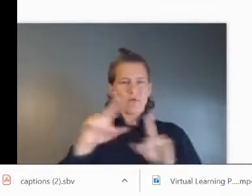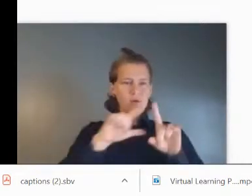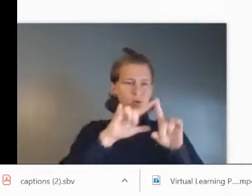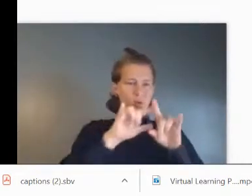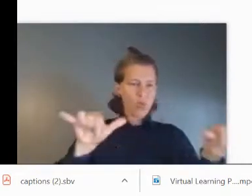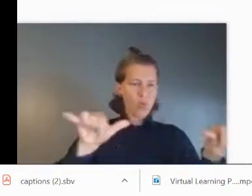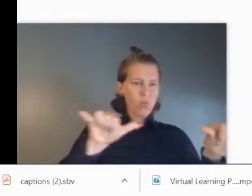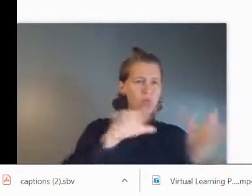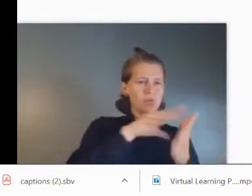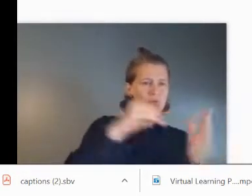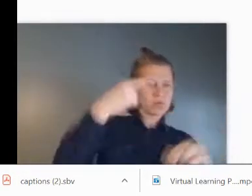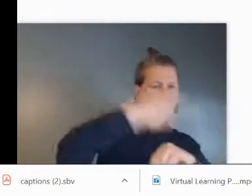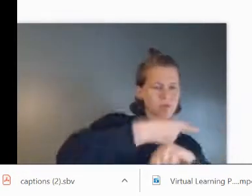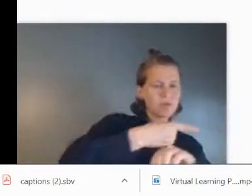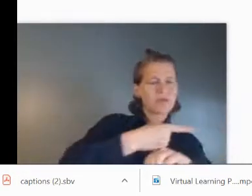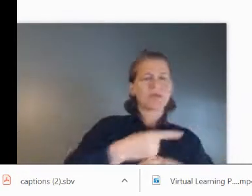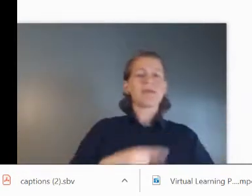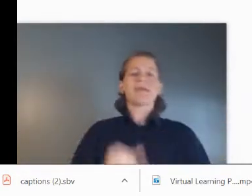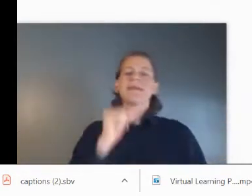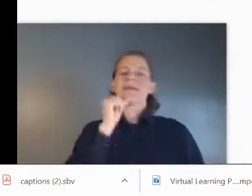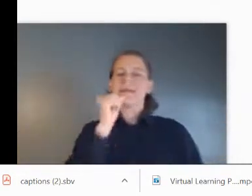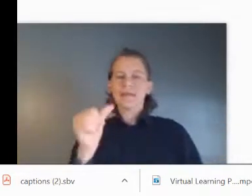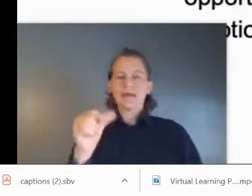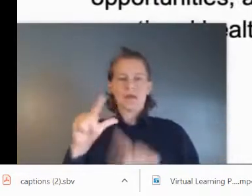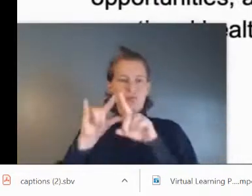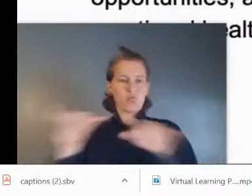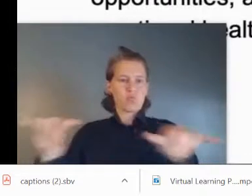successful under this virtual model.